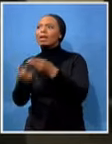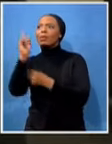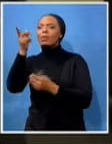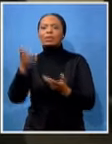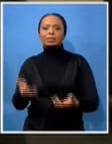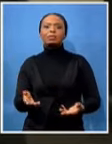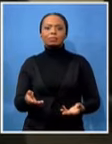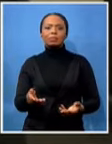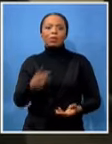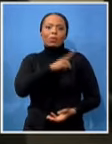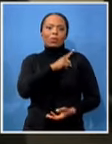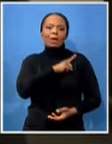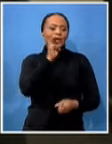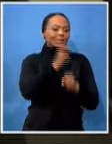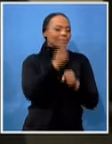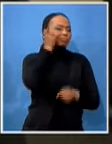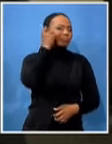no